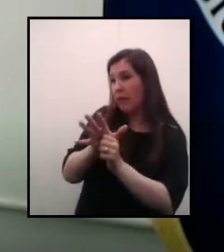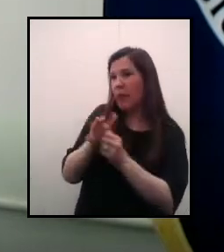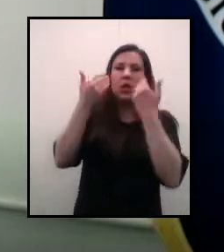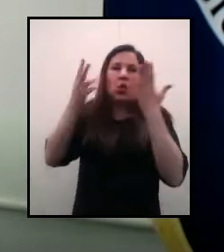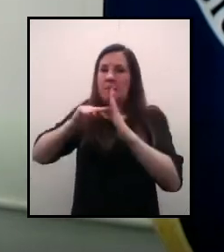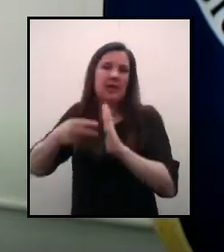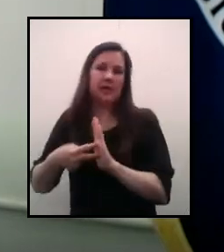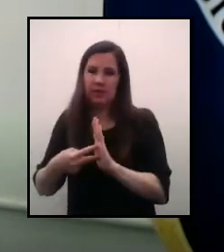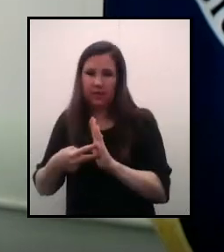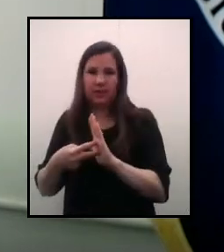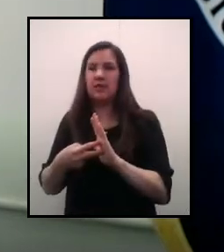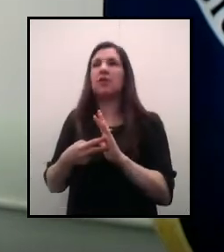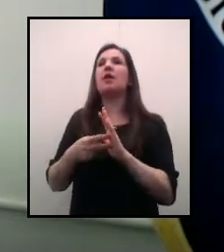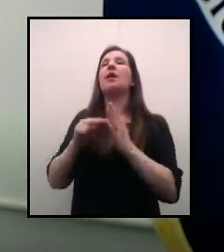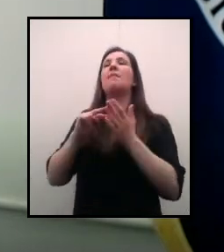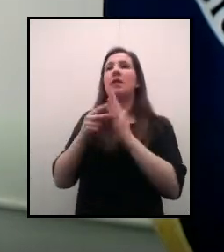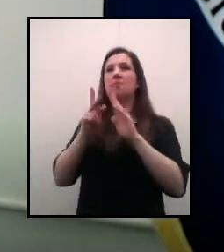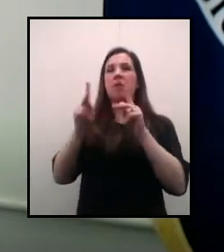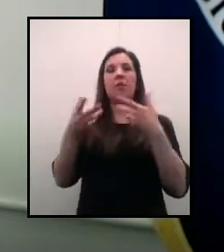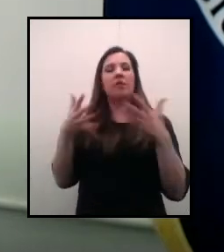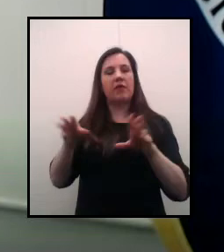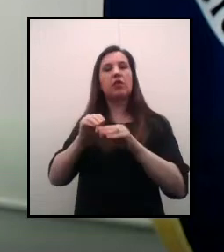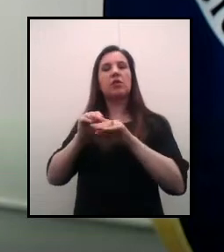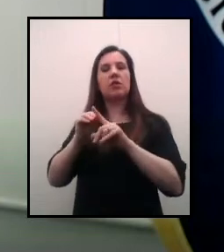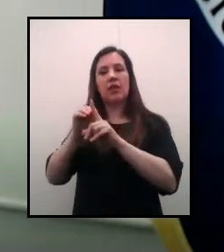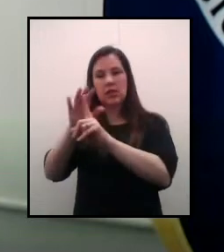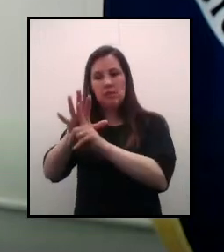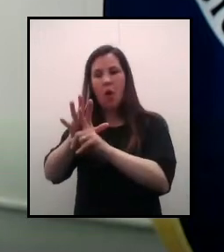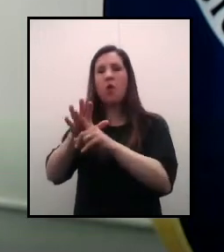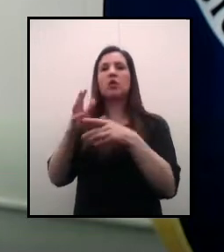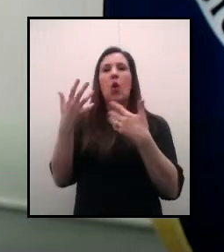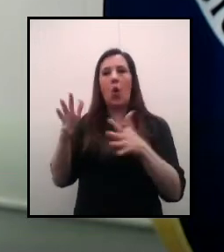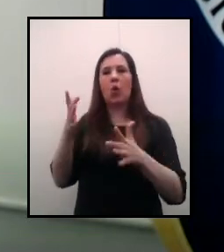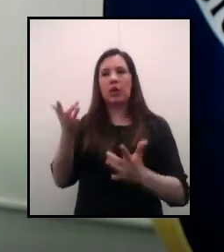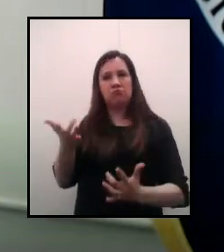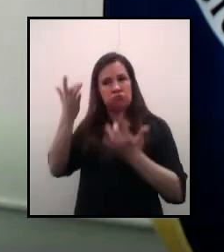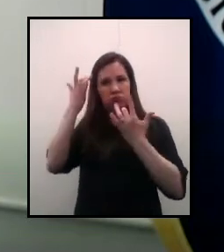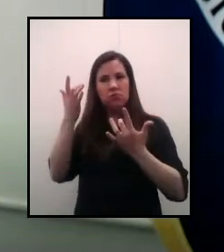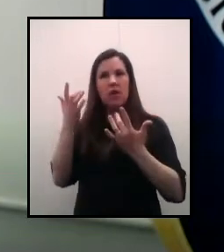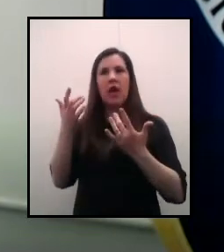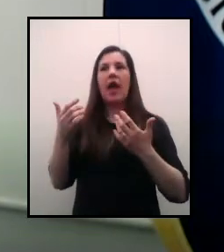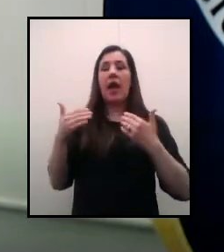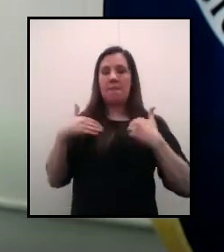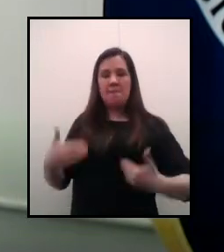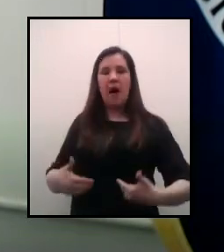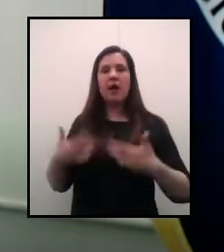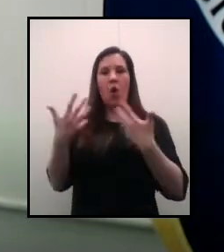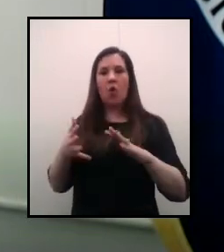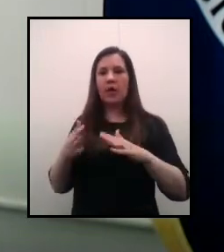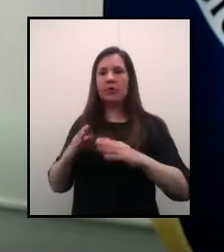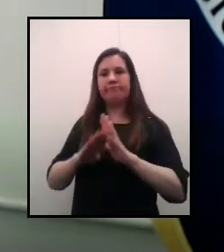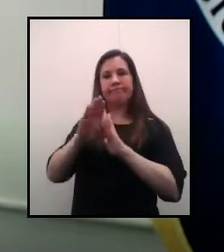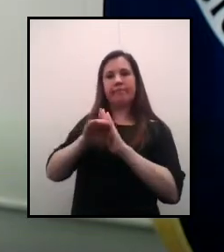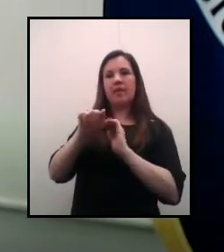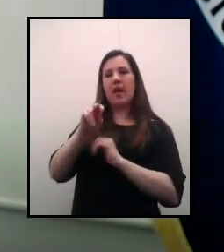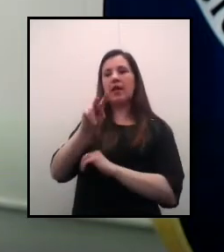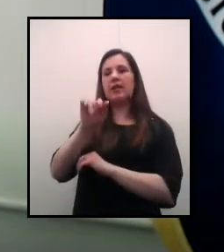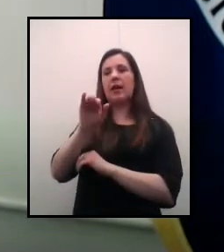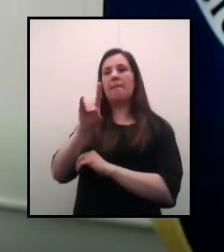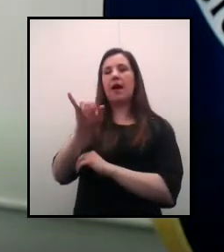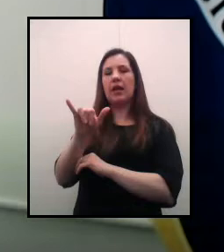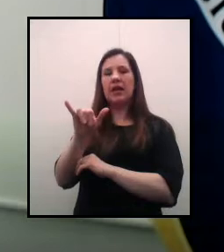is that people have been exposed and likely infected, and they have mounted an antibody response. And so we'll have to wait